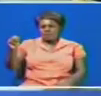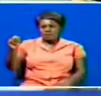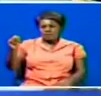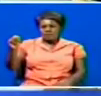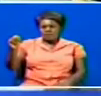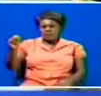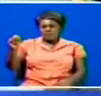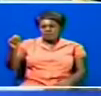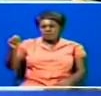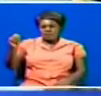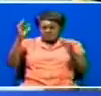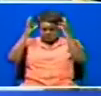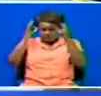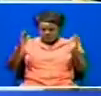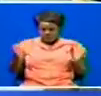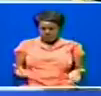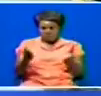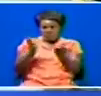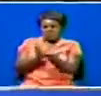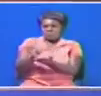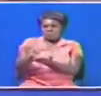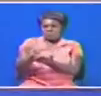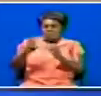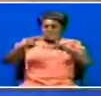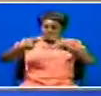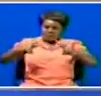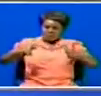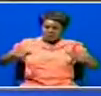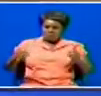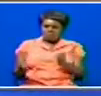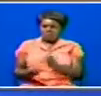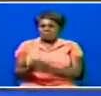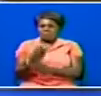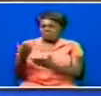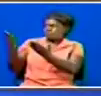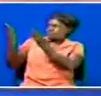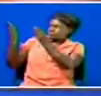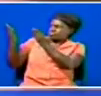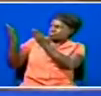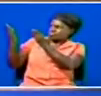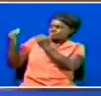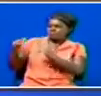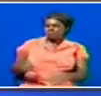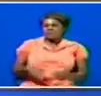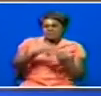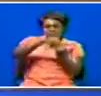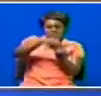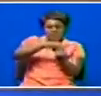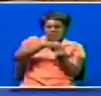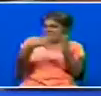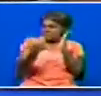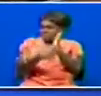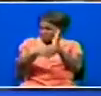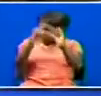Assembly, which resolved to increase funding for research and development of such solutions. Plastic itself is not a